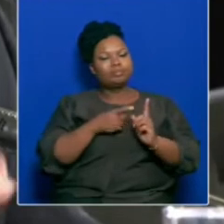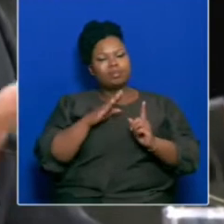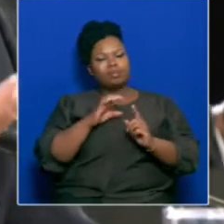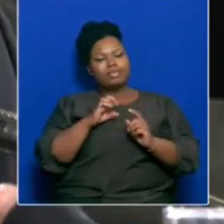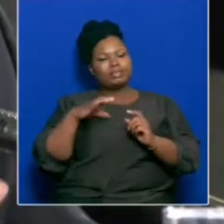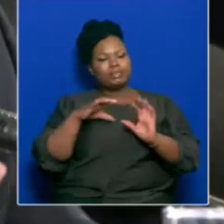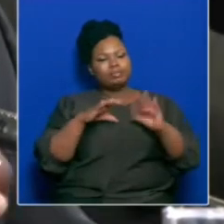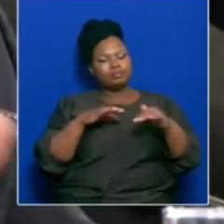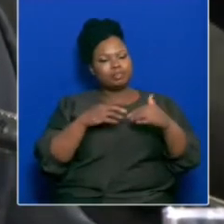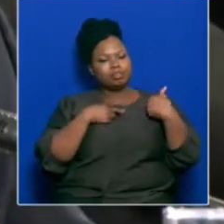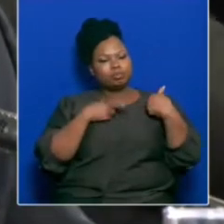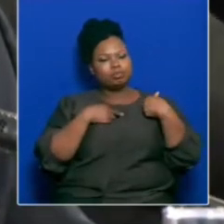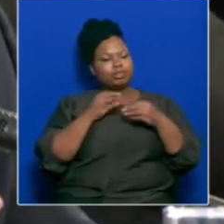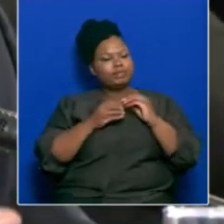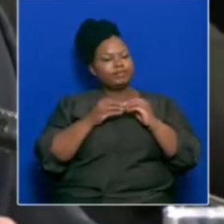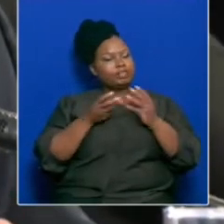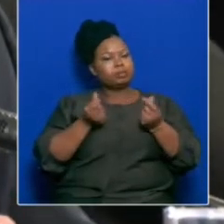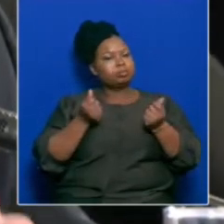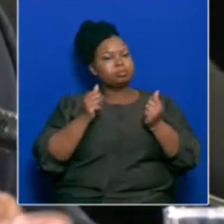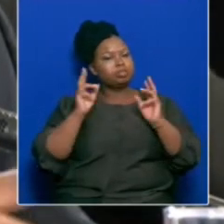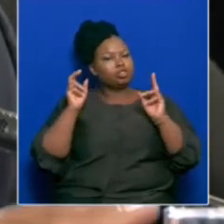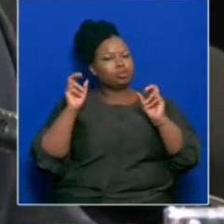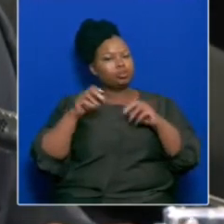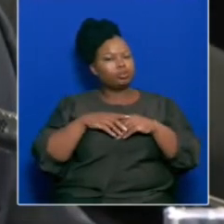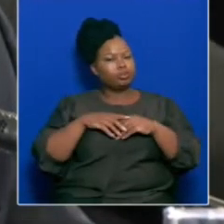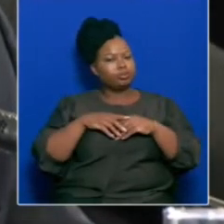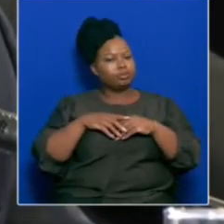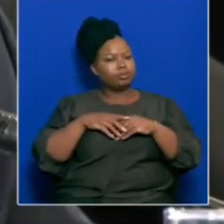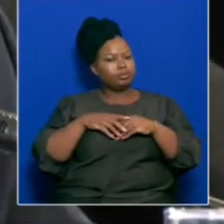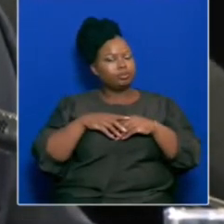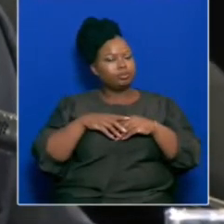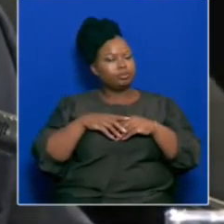to fix those two issues Yes. that are specifically flagged by property?